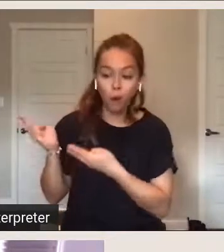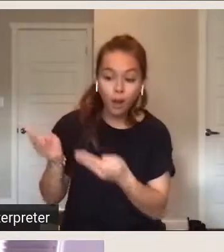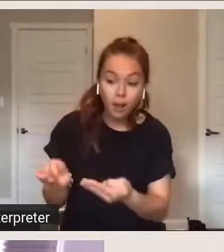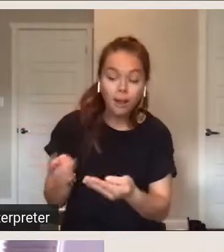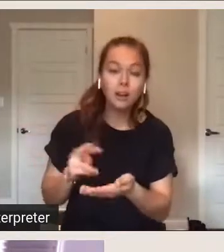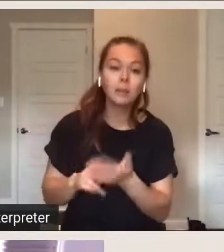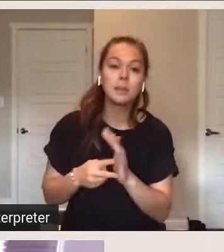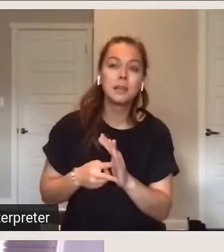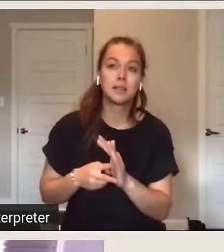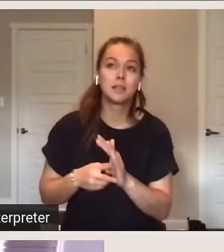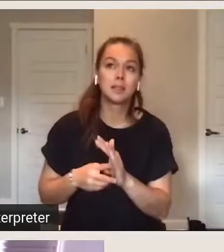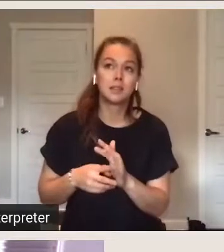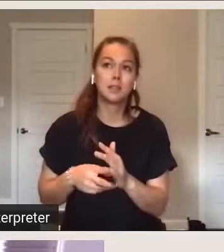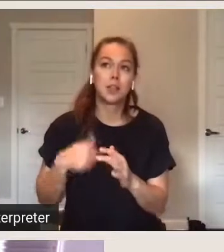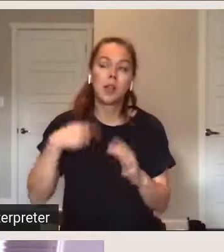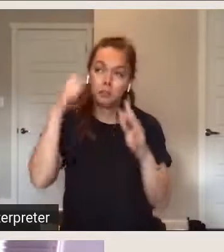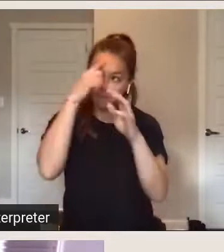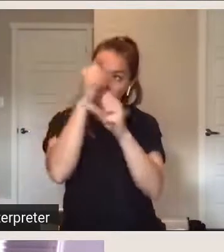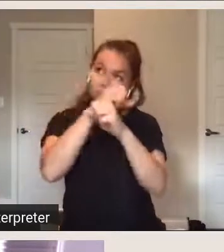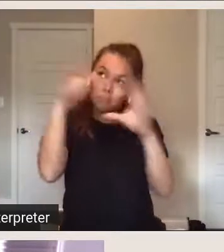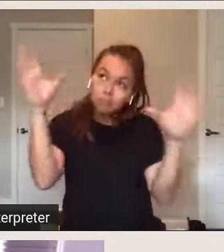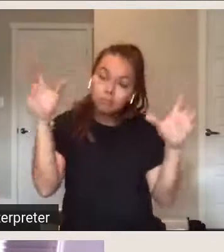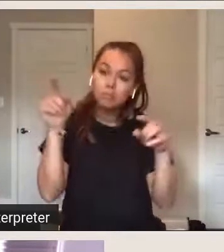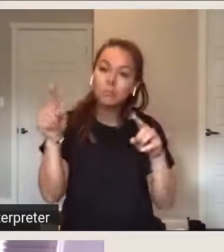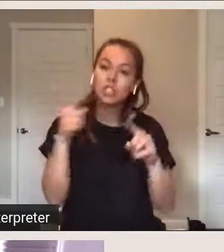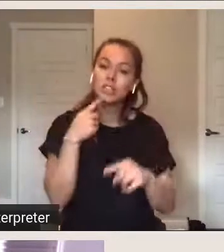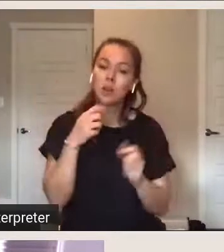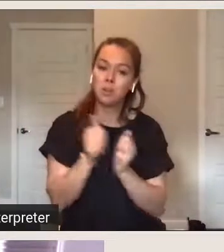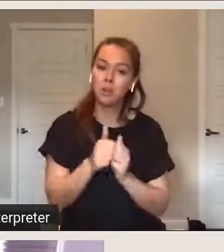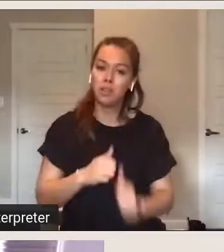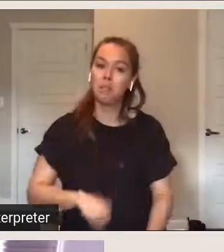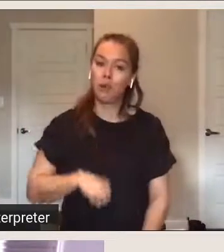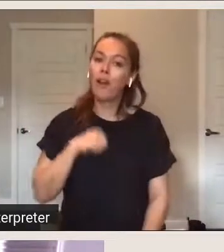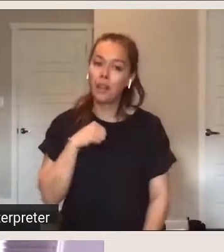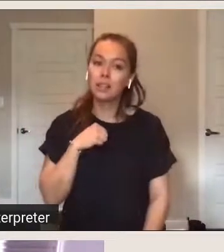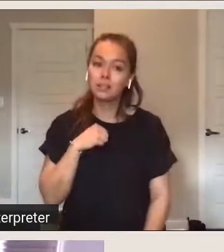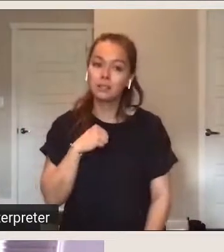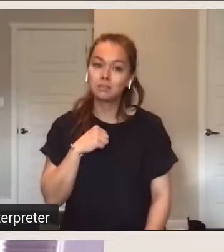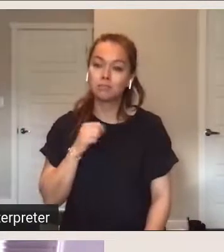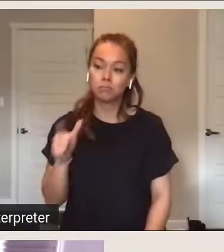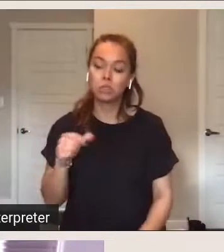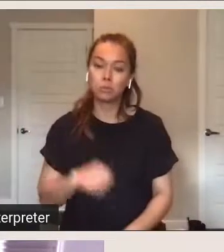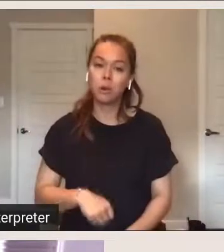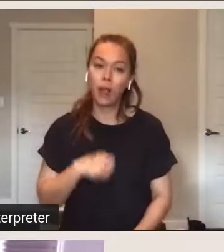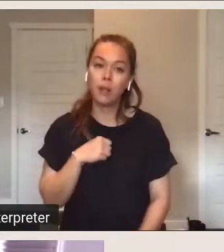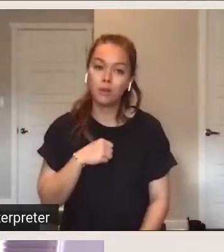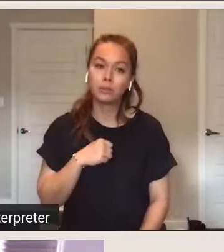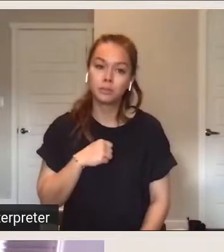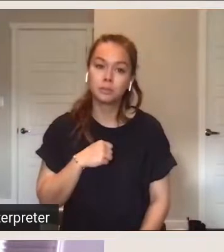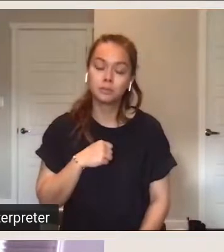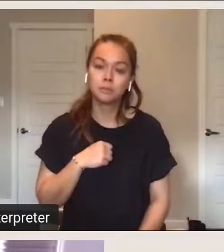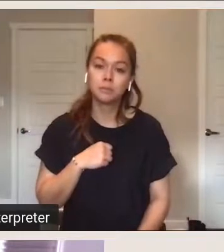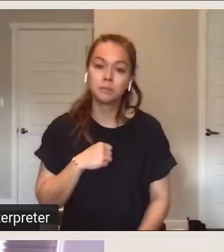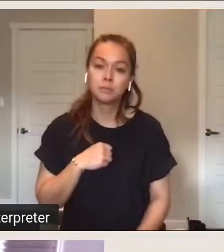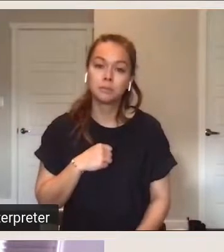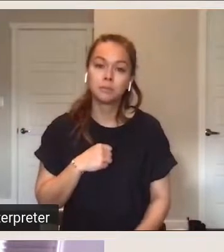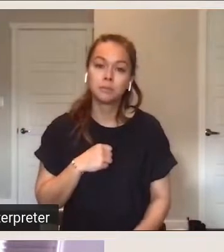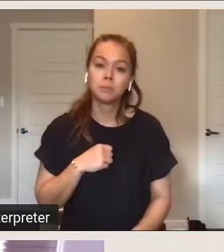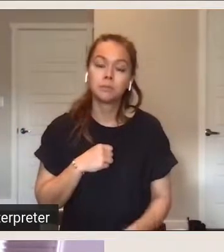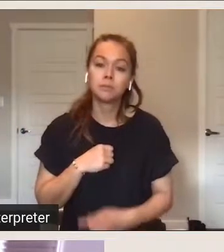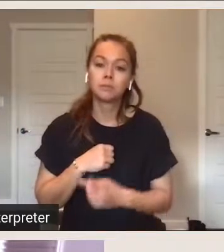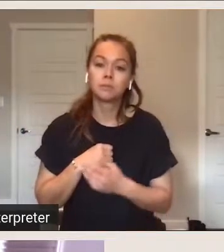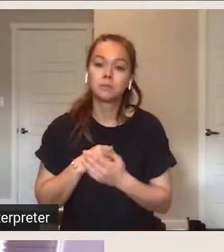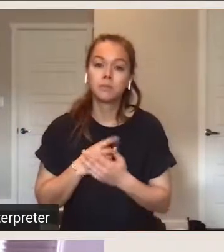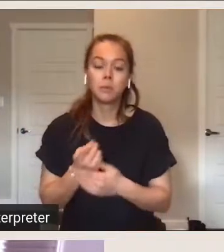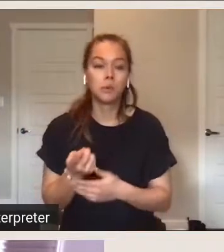that she said it with pride, and she thinks in a way that grandpa was able